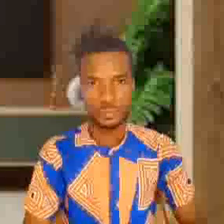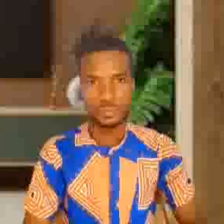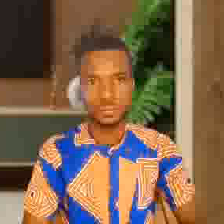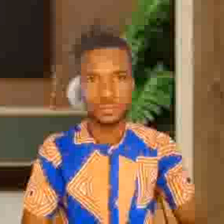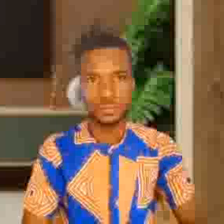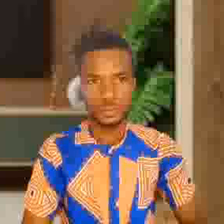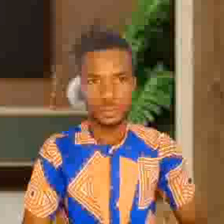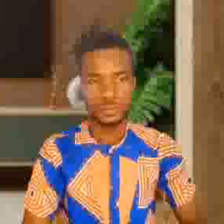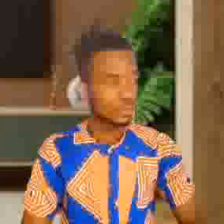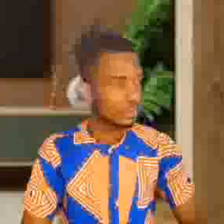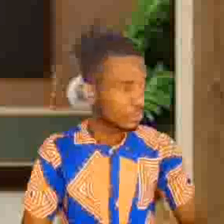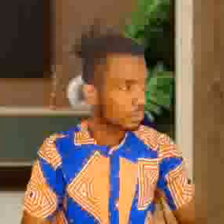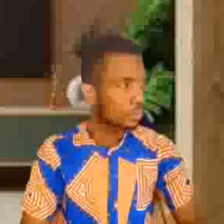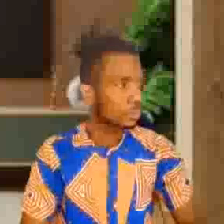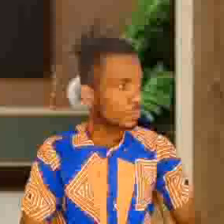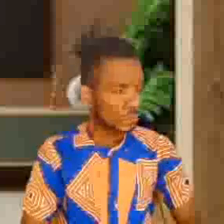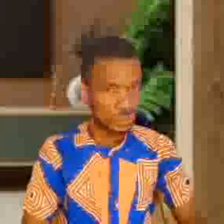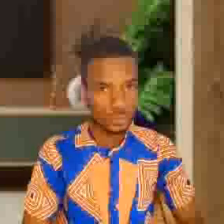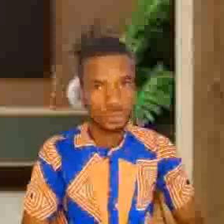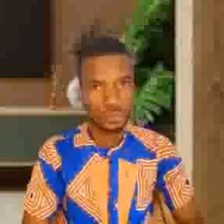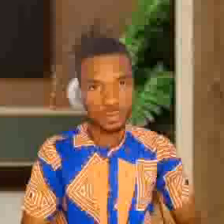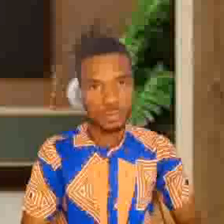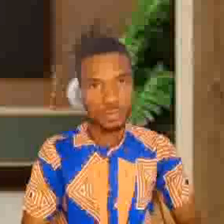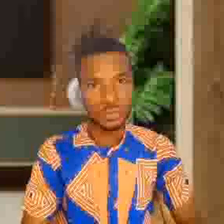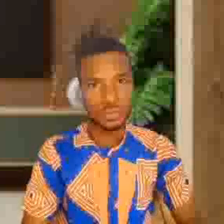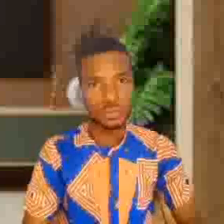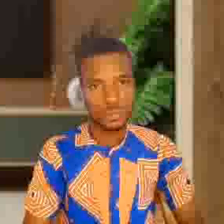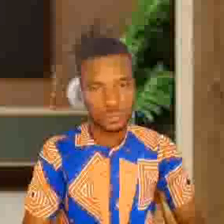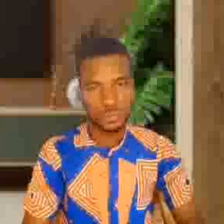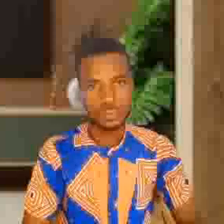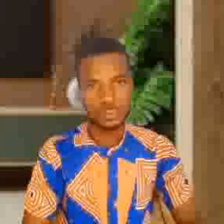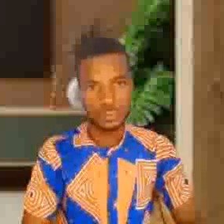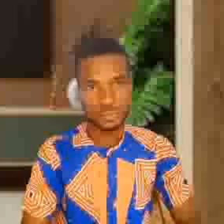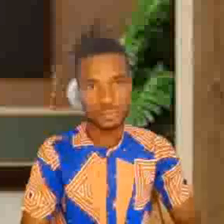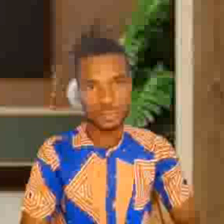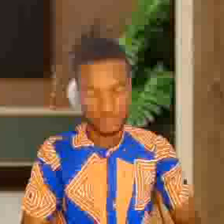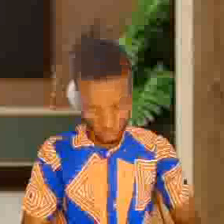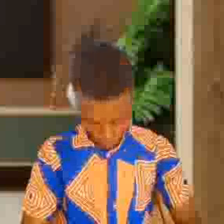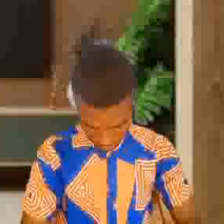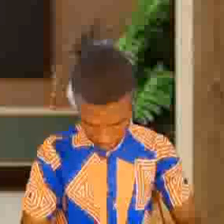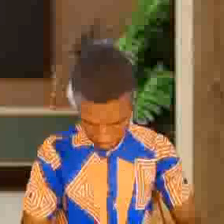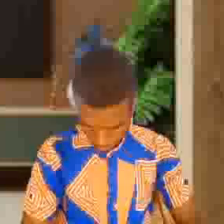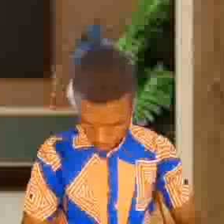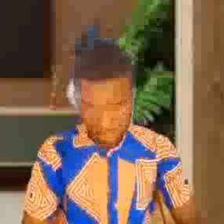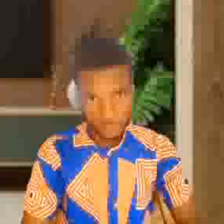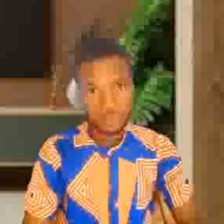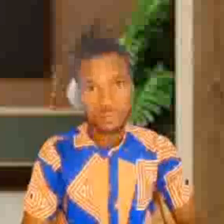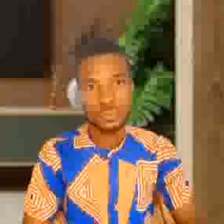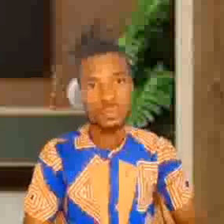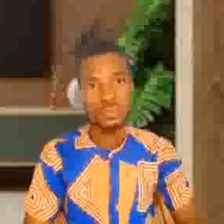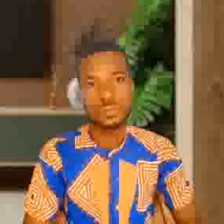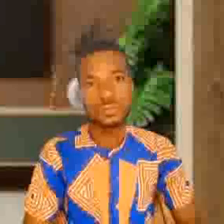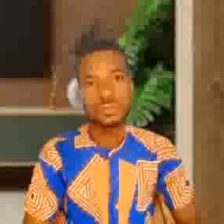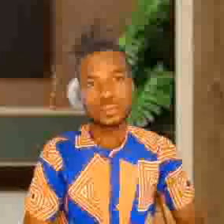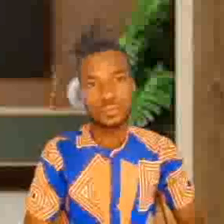produced finances, results, they are no longer willing to continue following God.